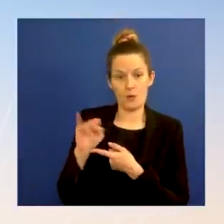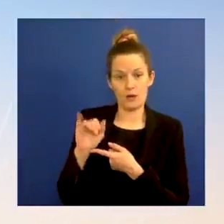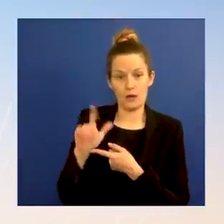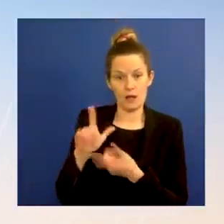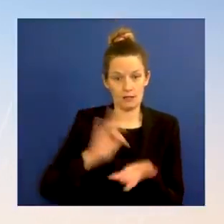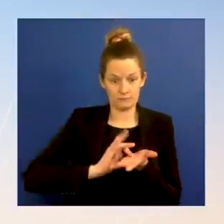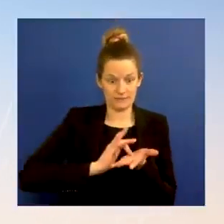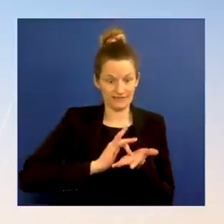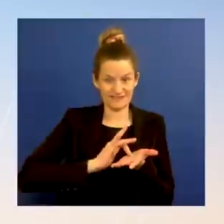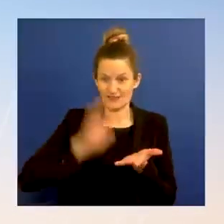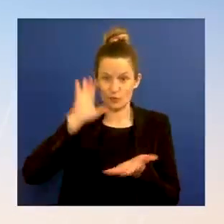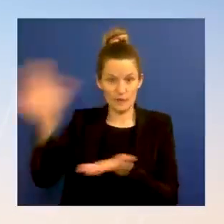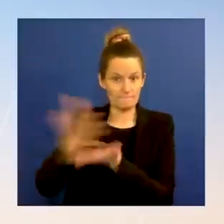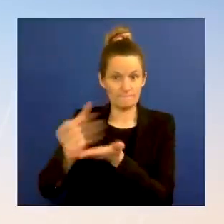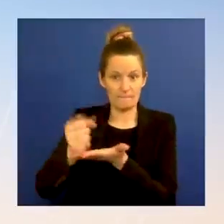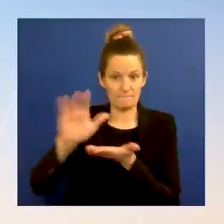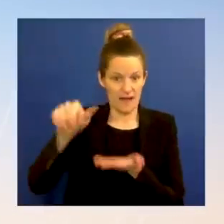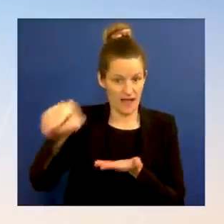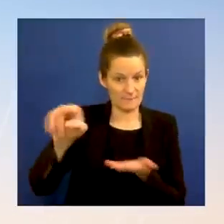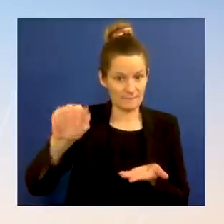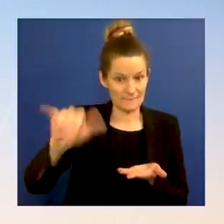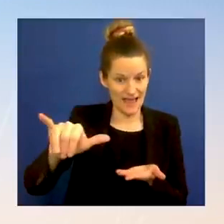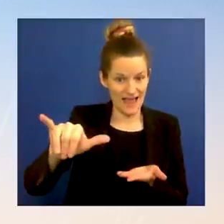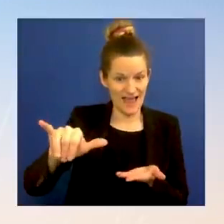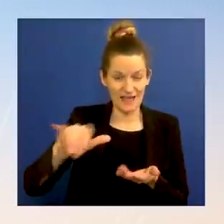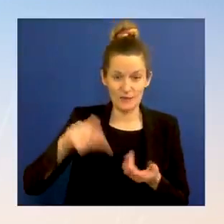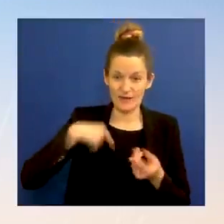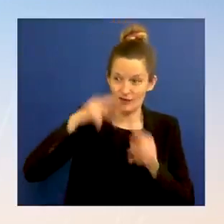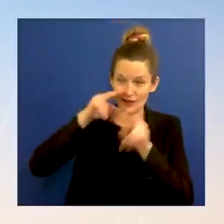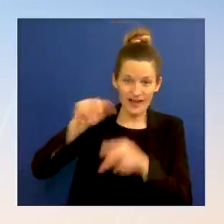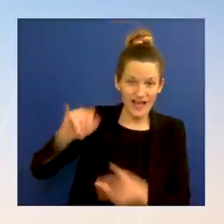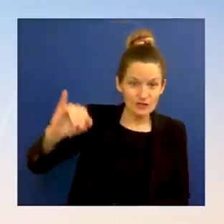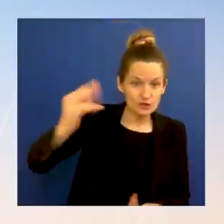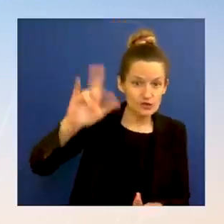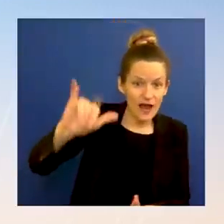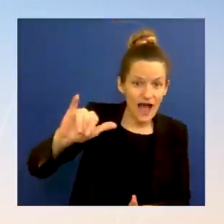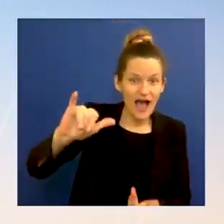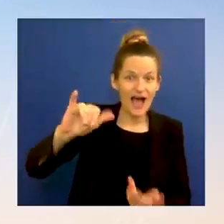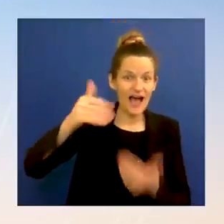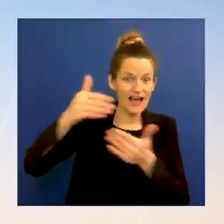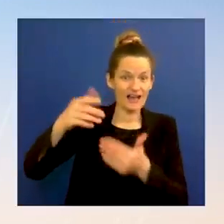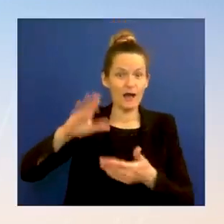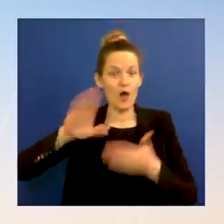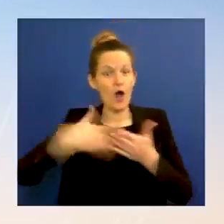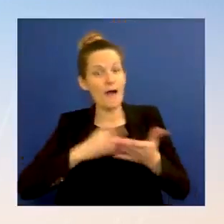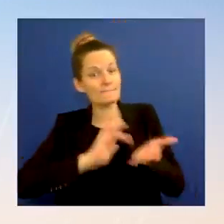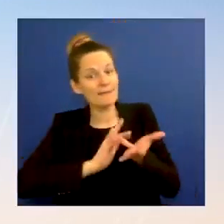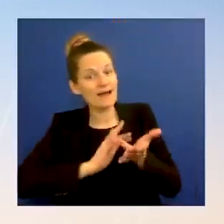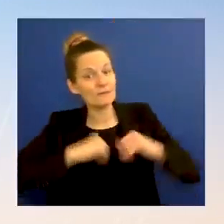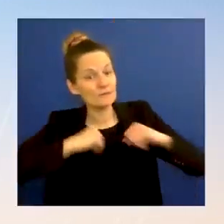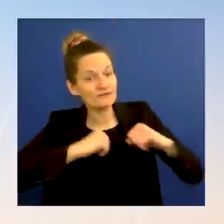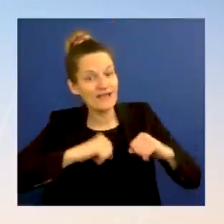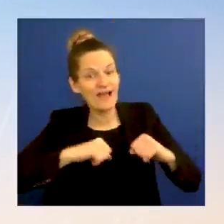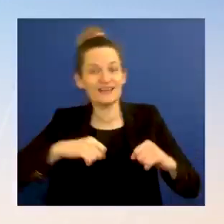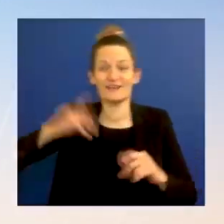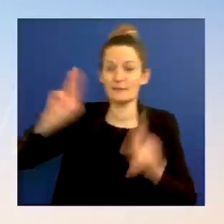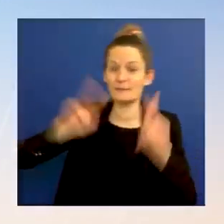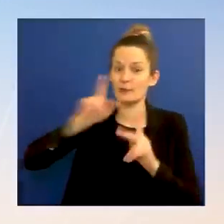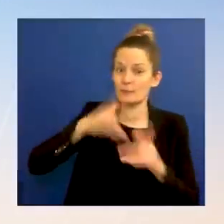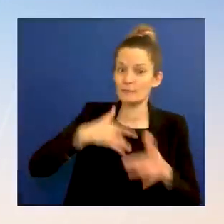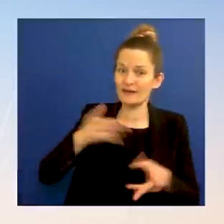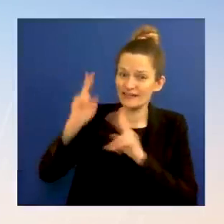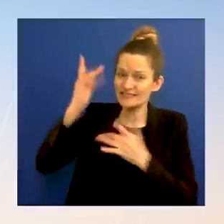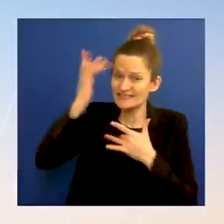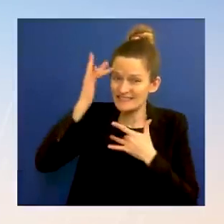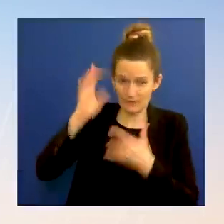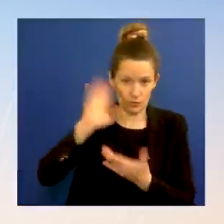to protect immunocompromised people will stock out. Funds are needed in March to secure additional supply in July. You have to order them ahead so that